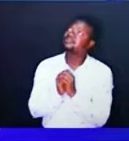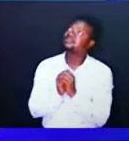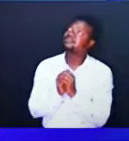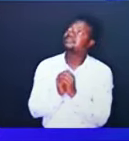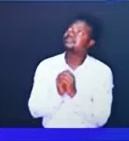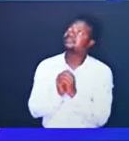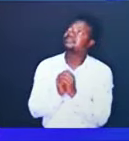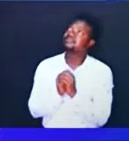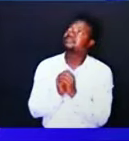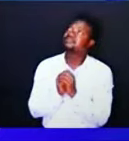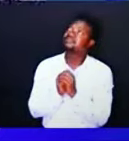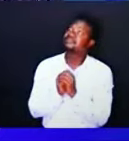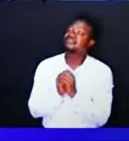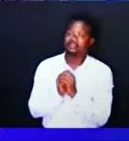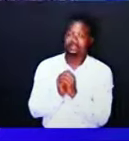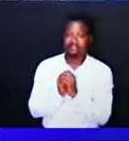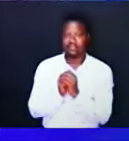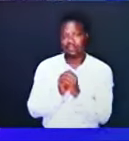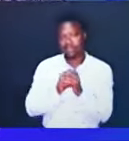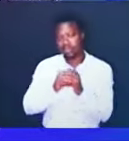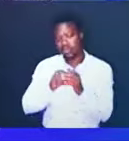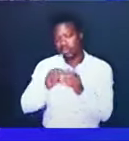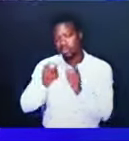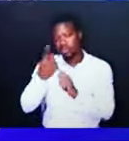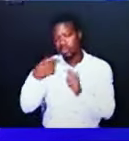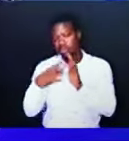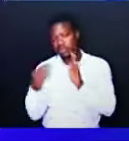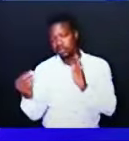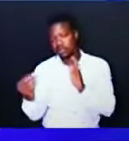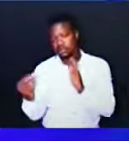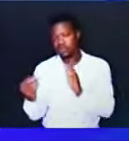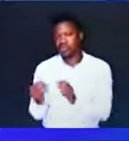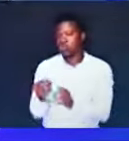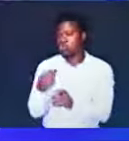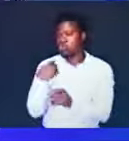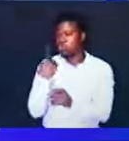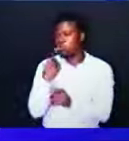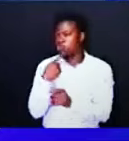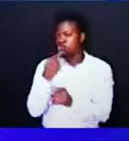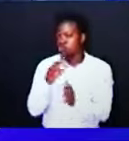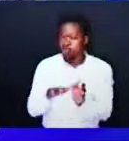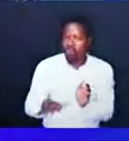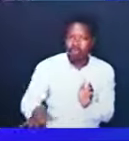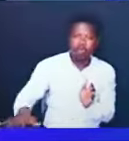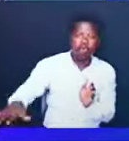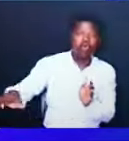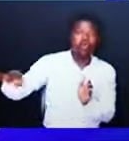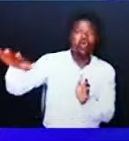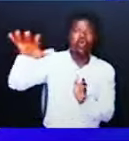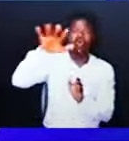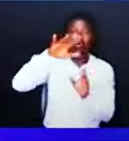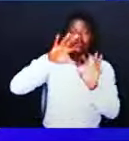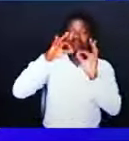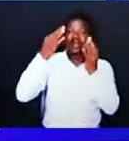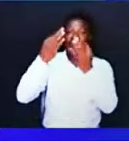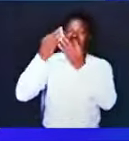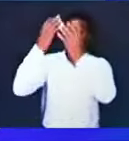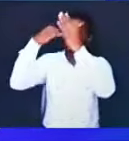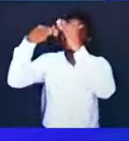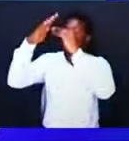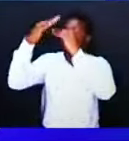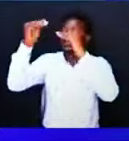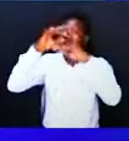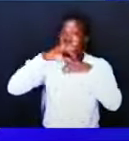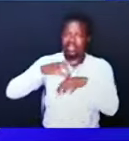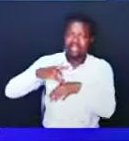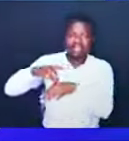Now let's read 15 together. Of whom the whole family in heaven and on earth